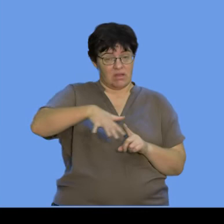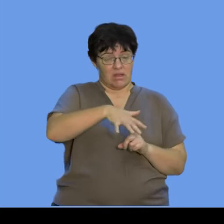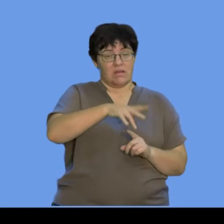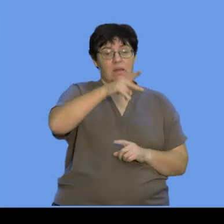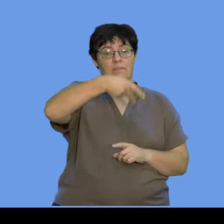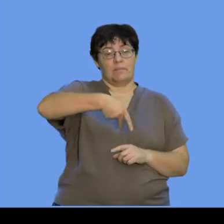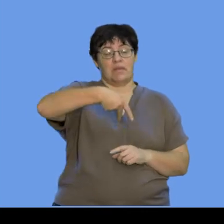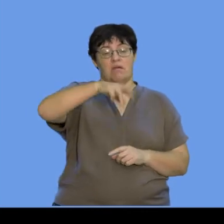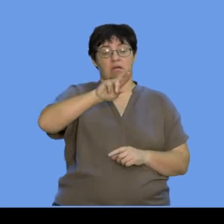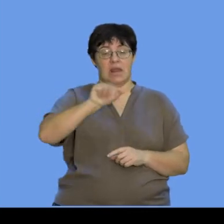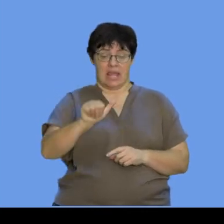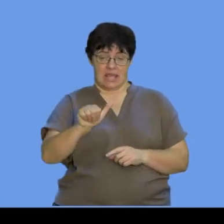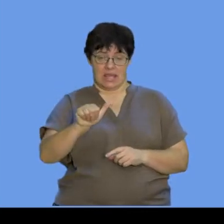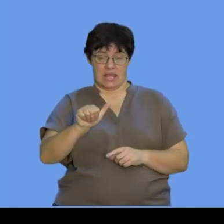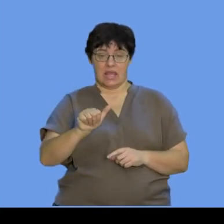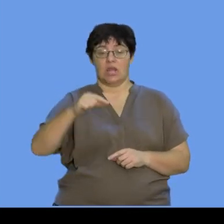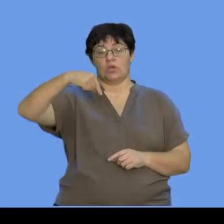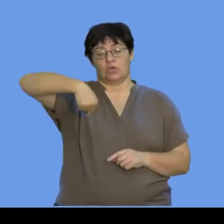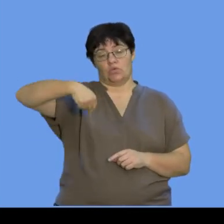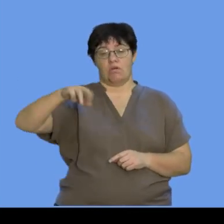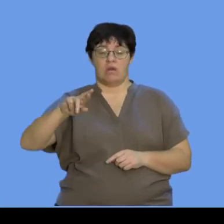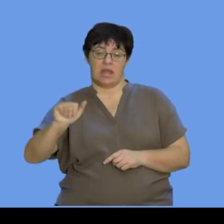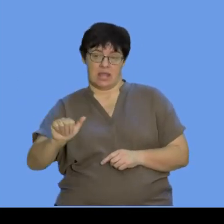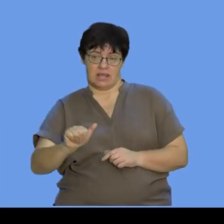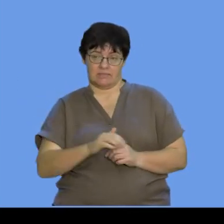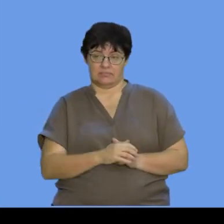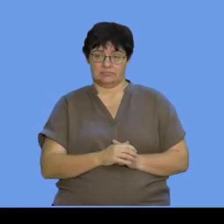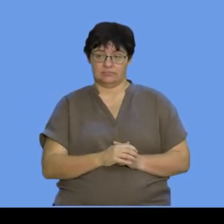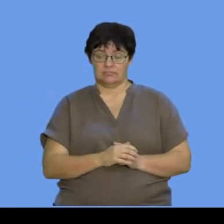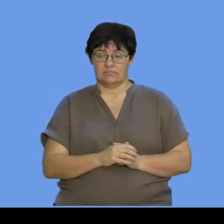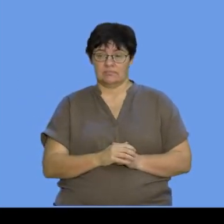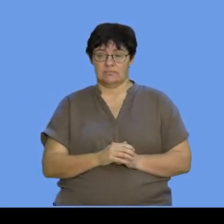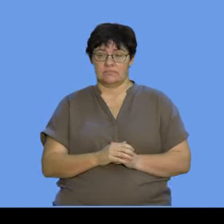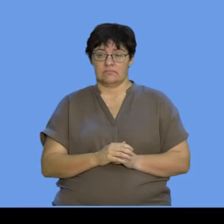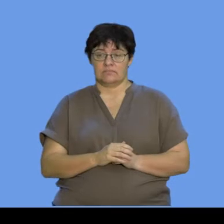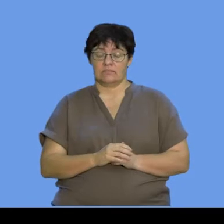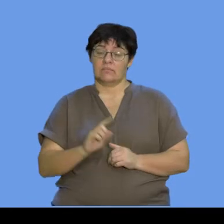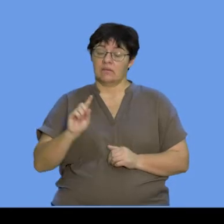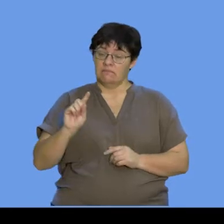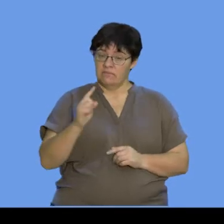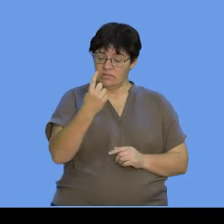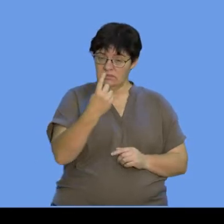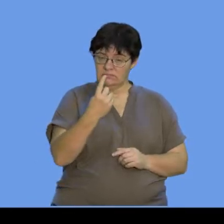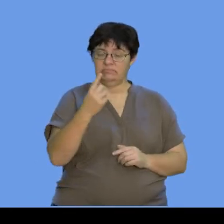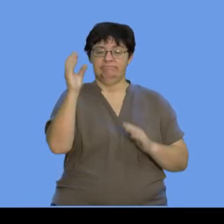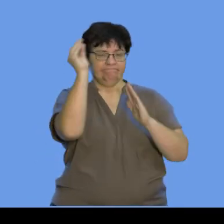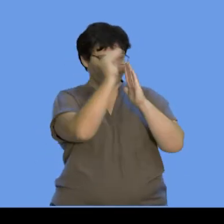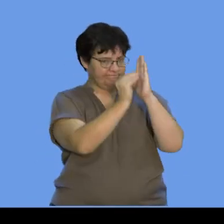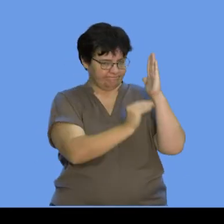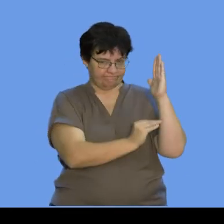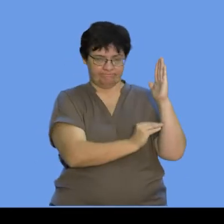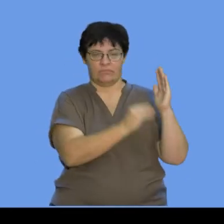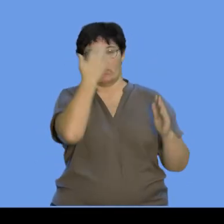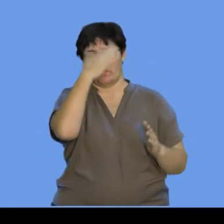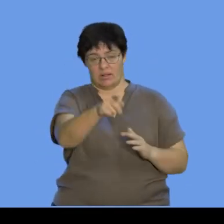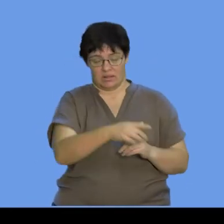of PRA and QRA, right? Now, firstly, we're going to write everything